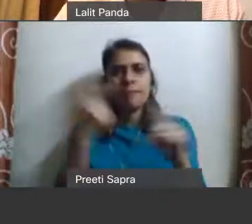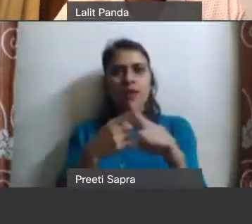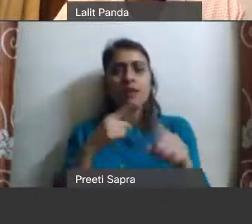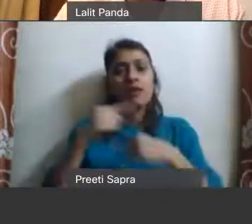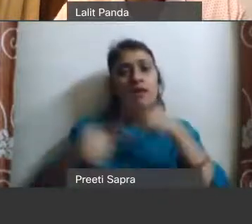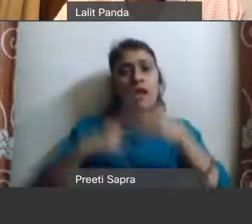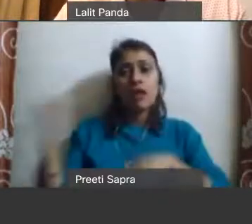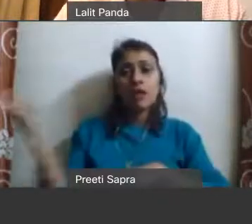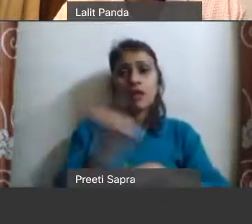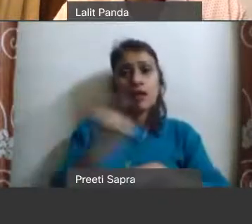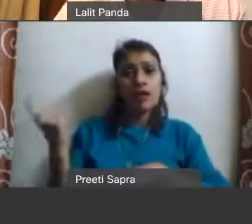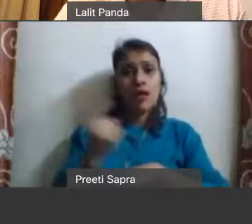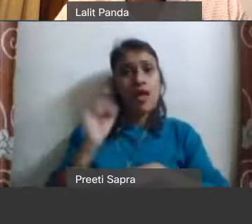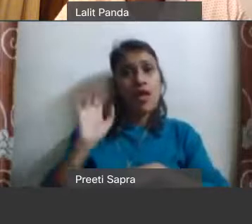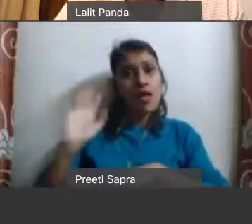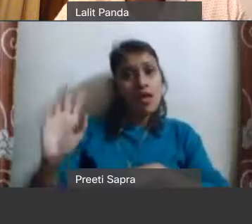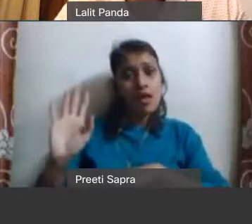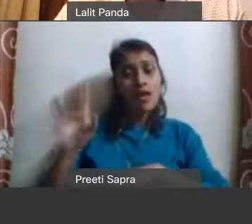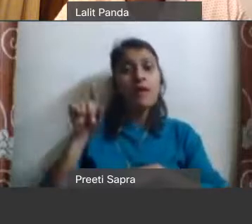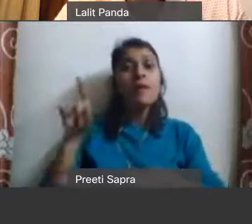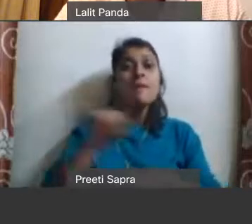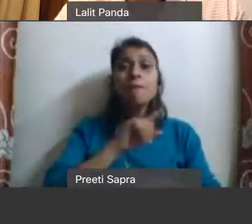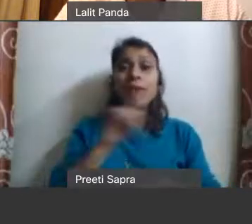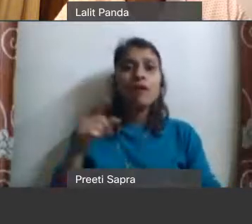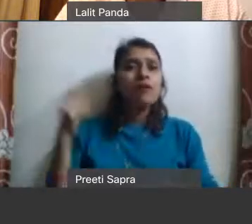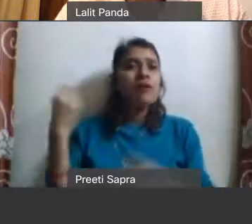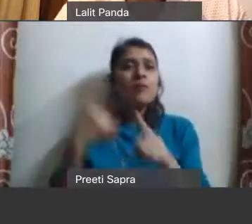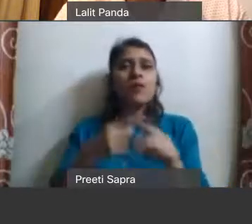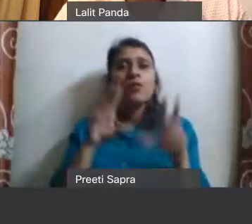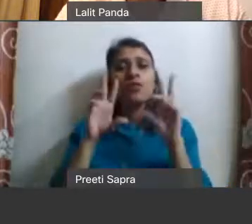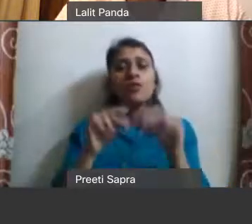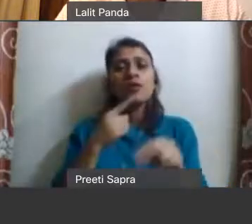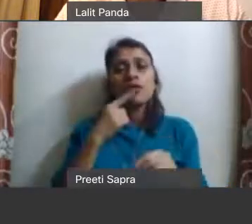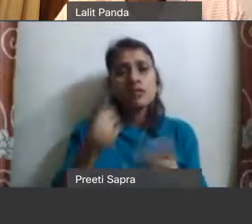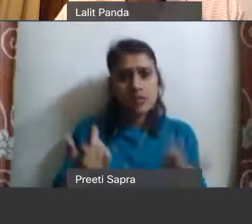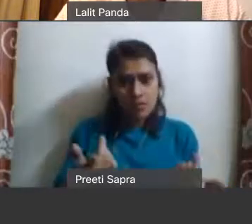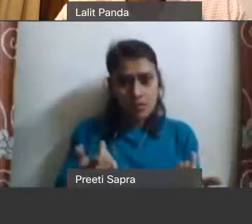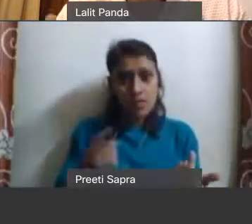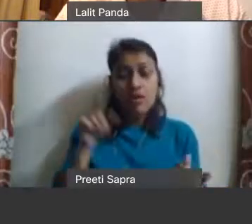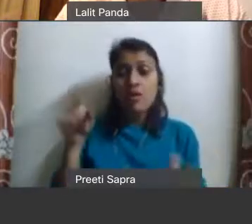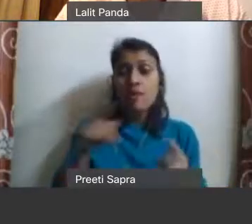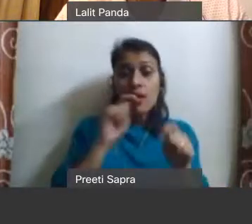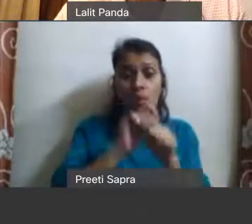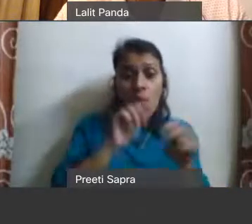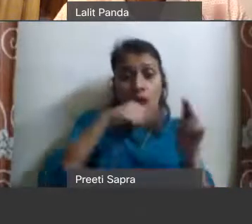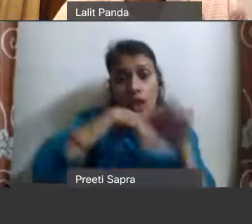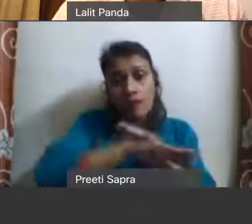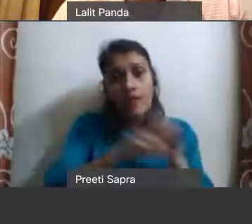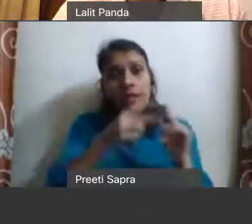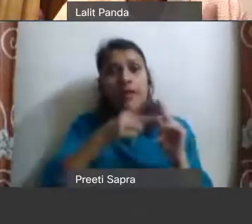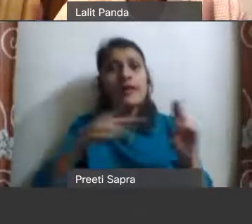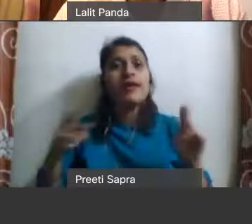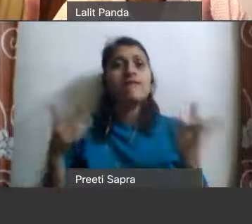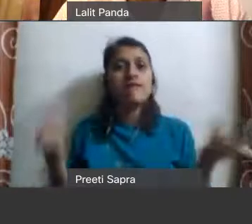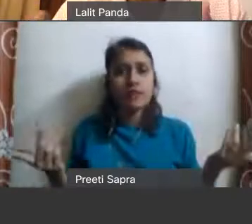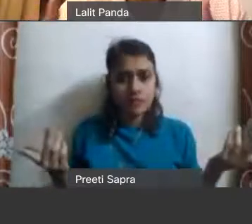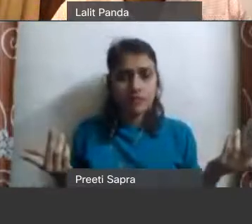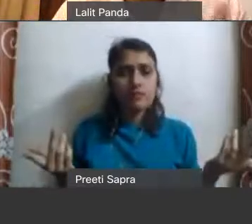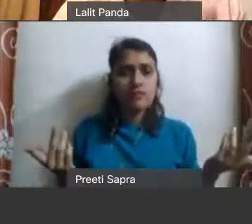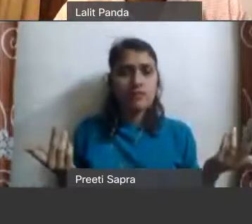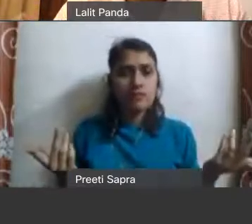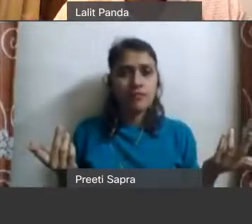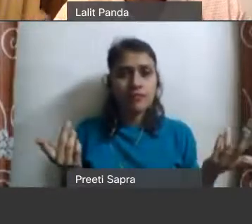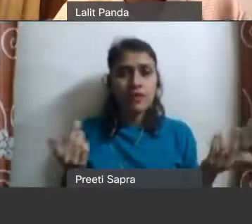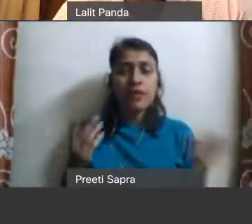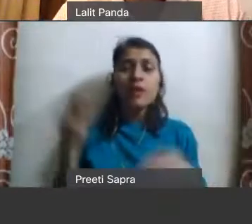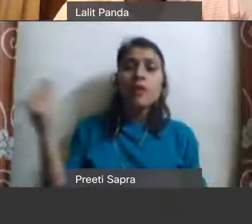coming to work, because they might have various tasks. They might, many of them may end up